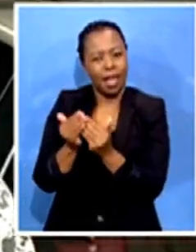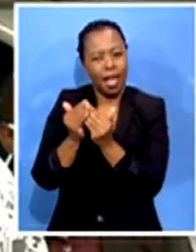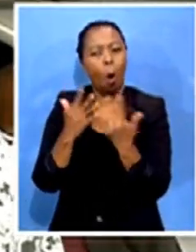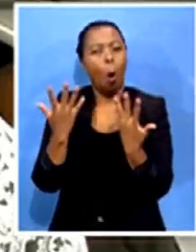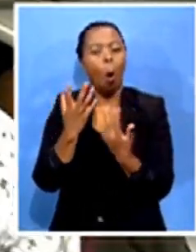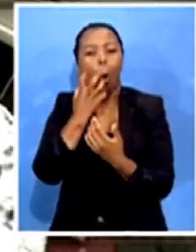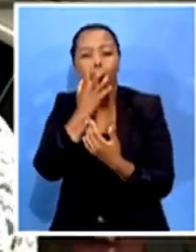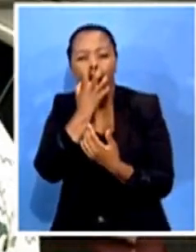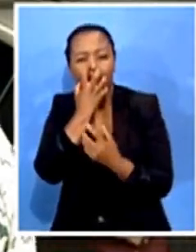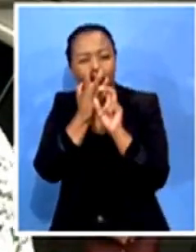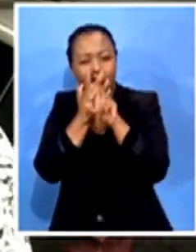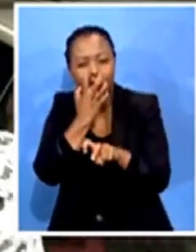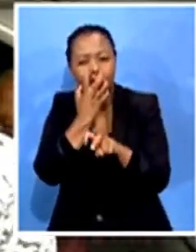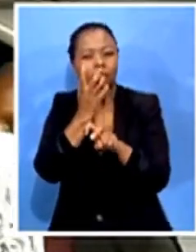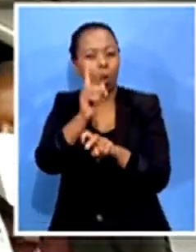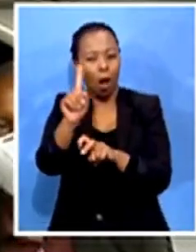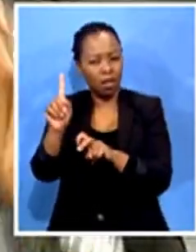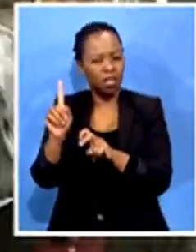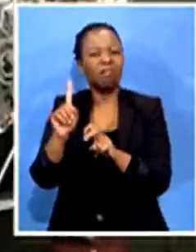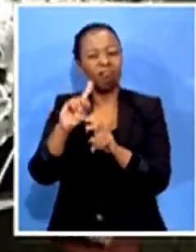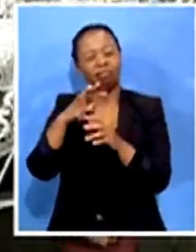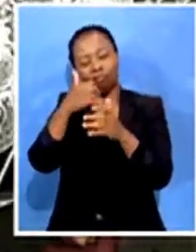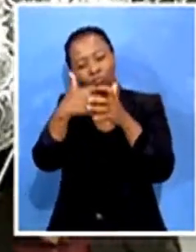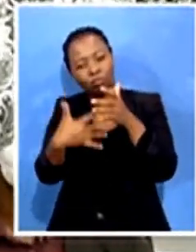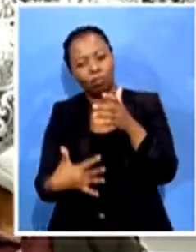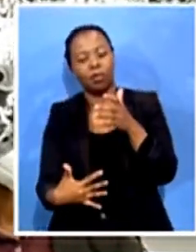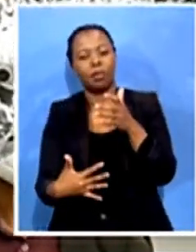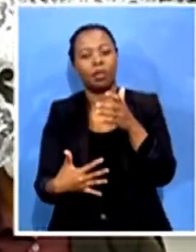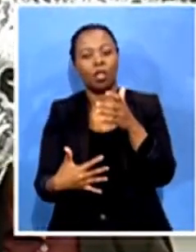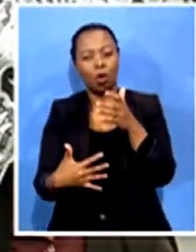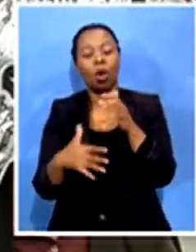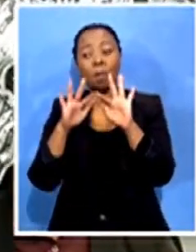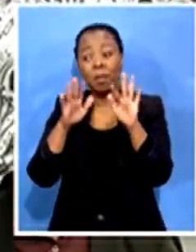issues. So they arrive here. So we use fever tents